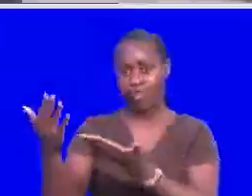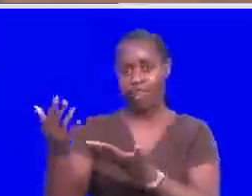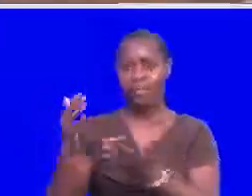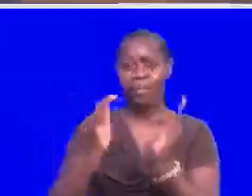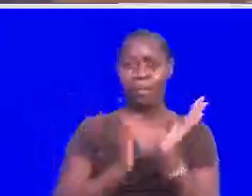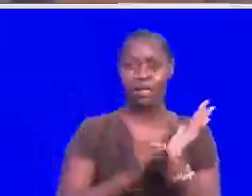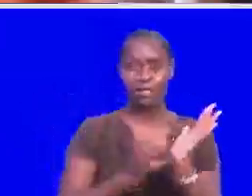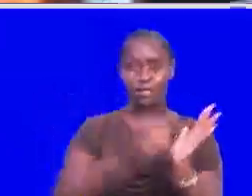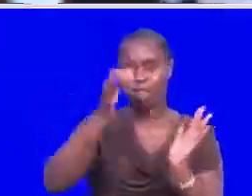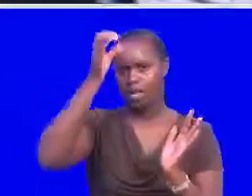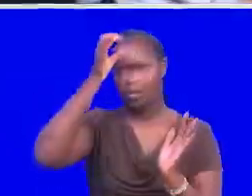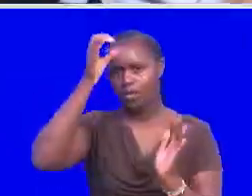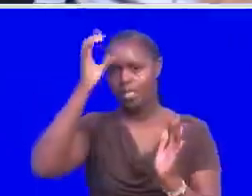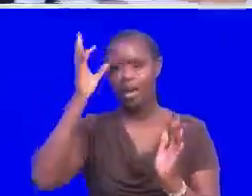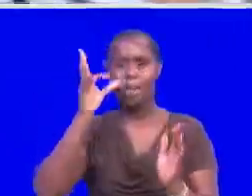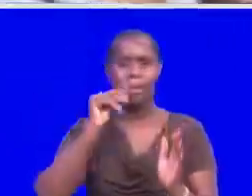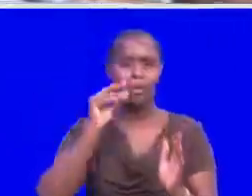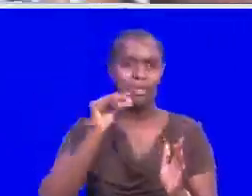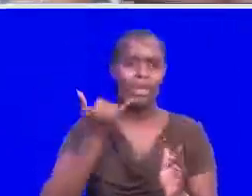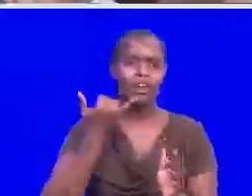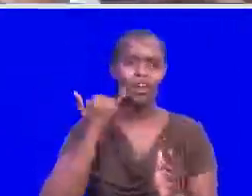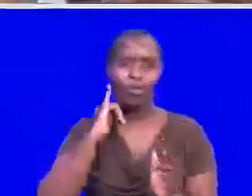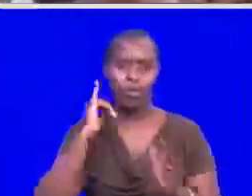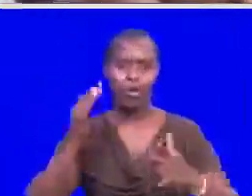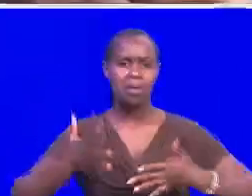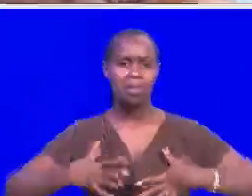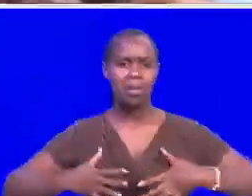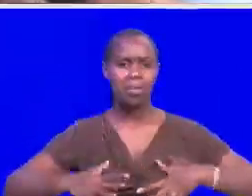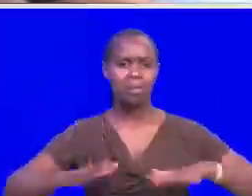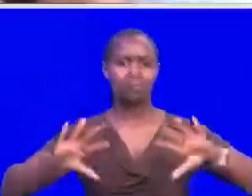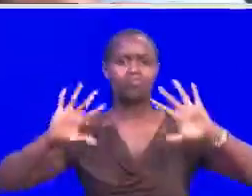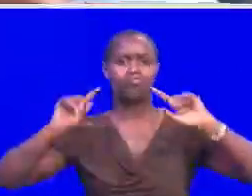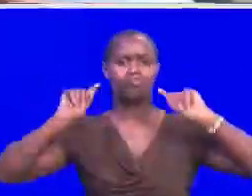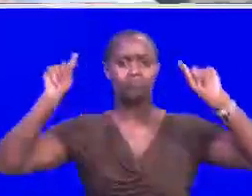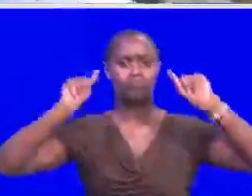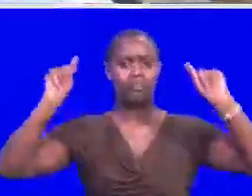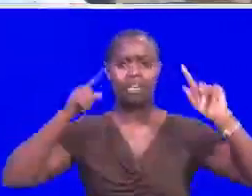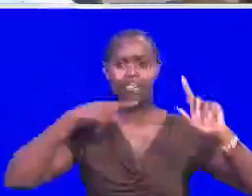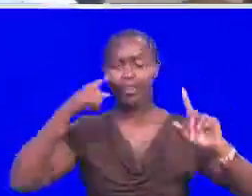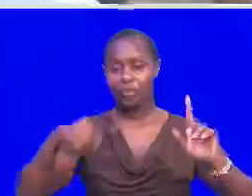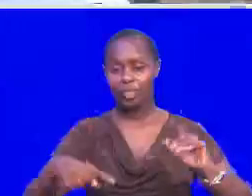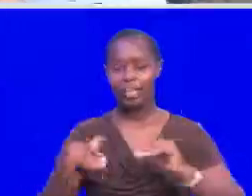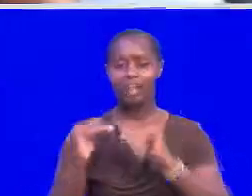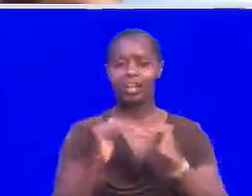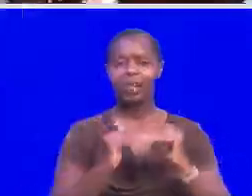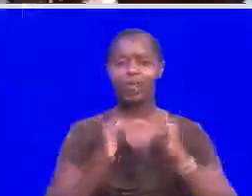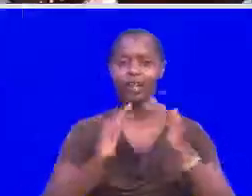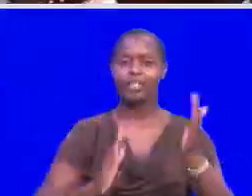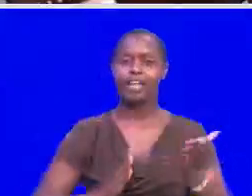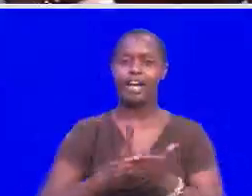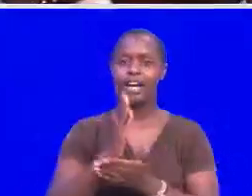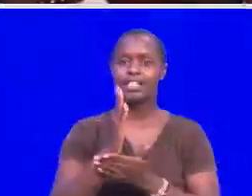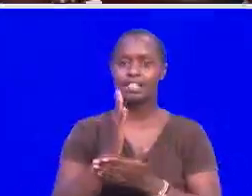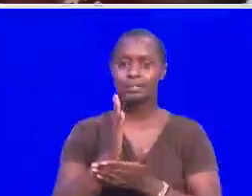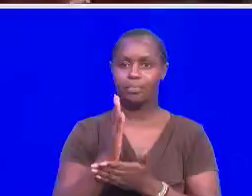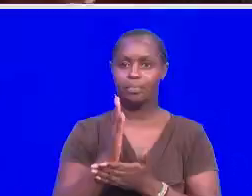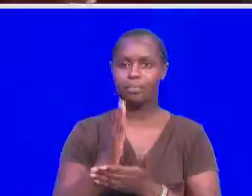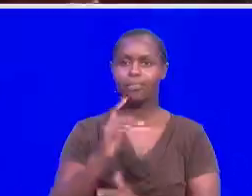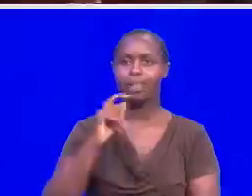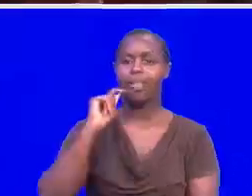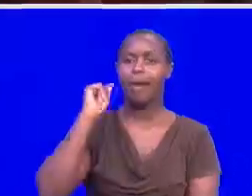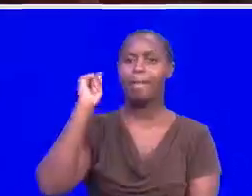Mombasa, Nakuru, people marched in numbers with the urge of practicing their democratic rights. Faith in President